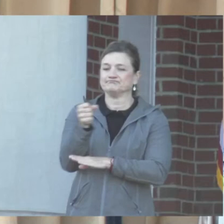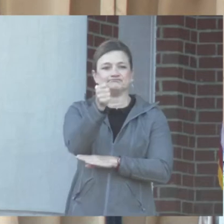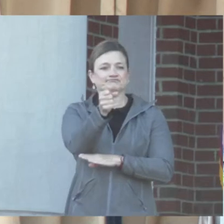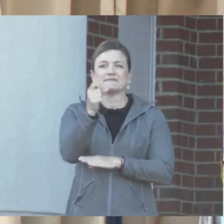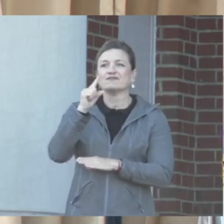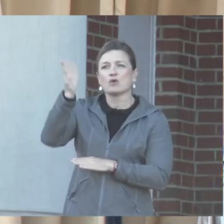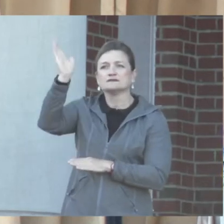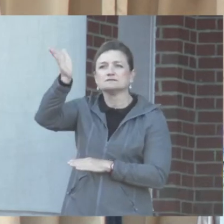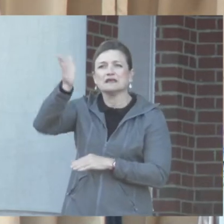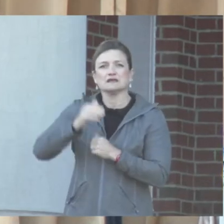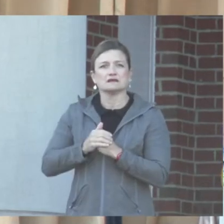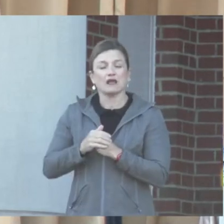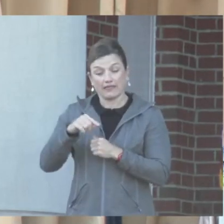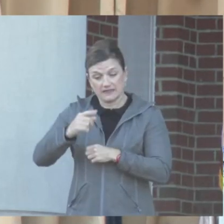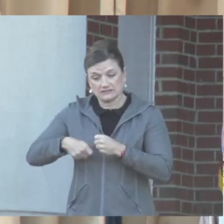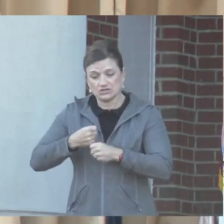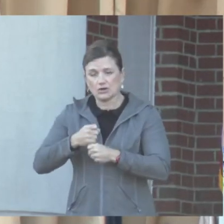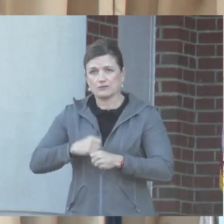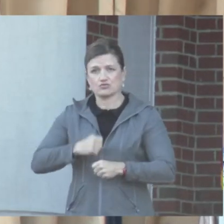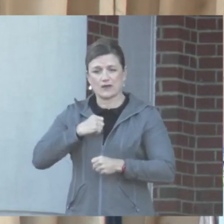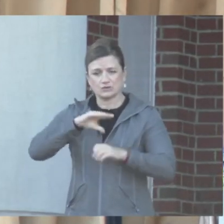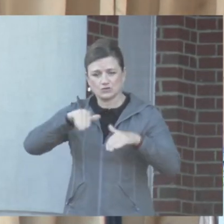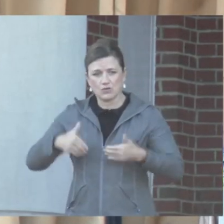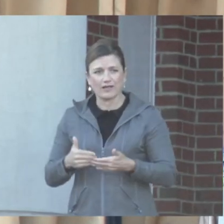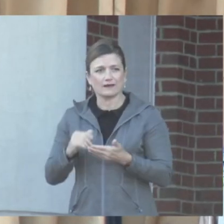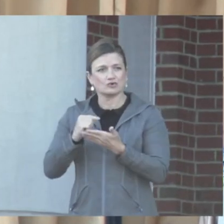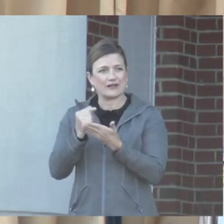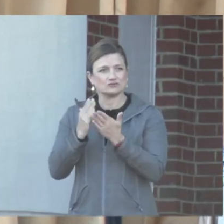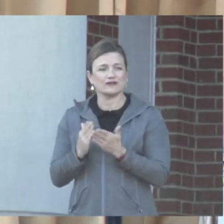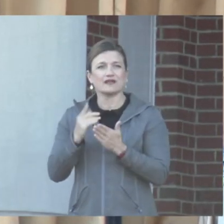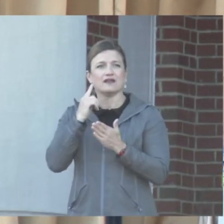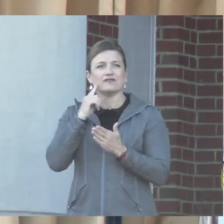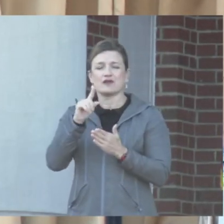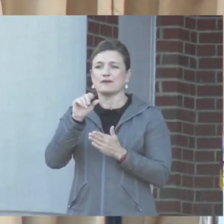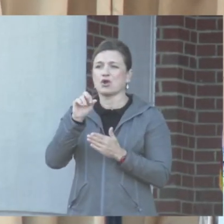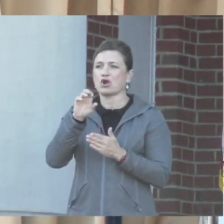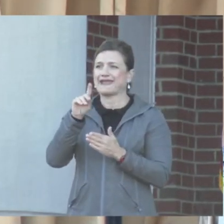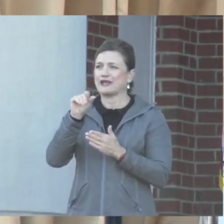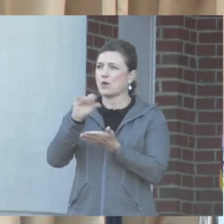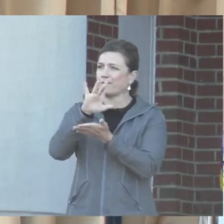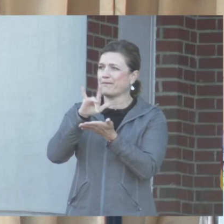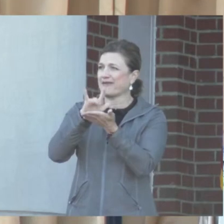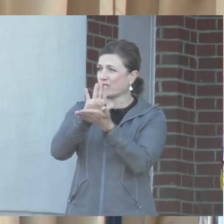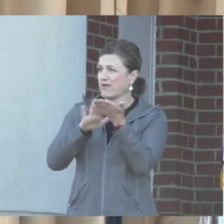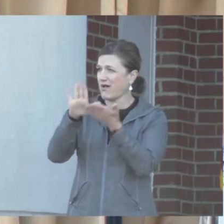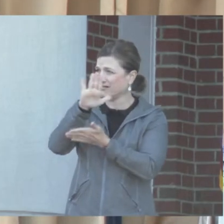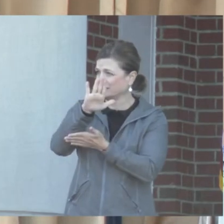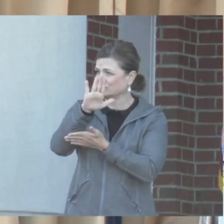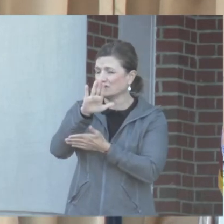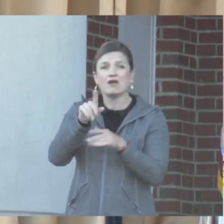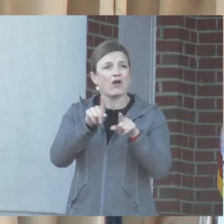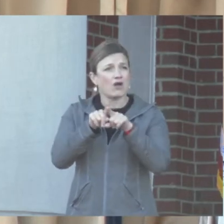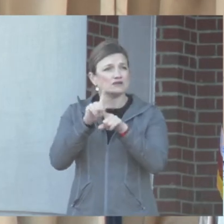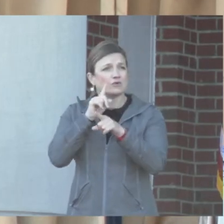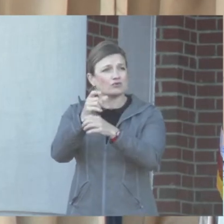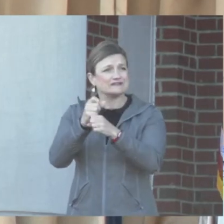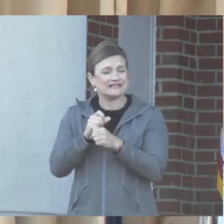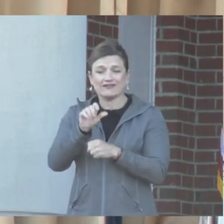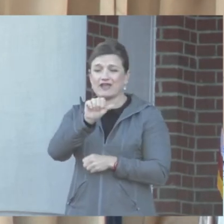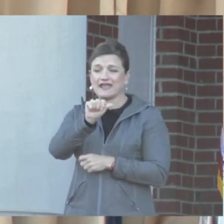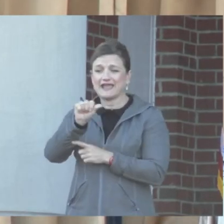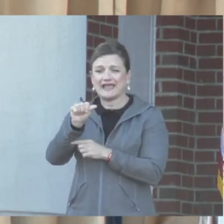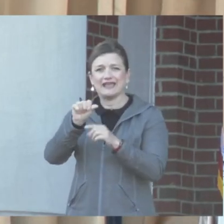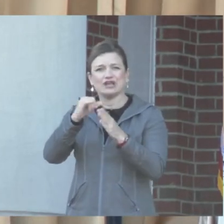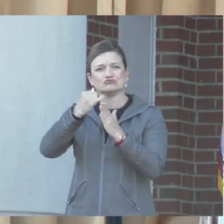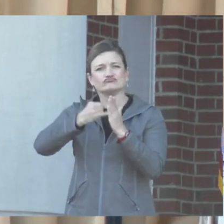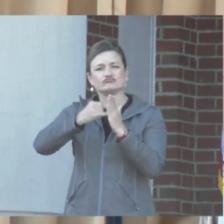message. This year, we are proud to welcome a graduate of our Cato Middle College High School who will also be receiving her Associate in